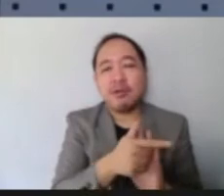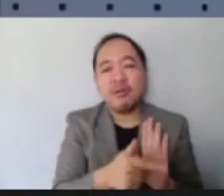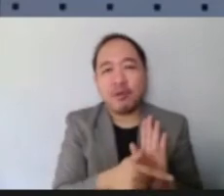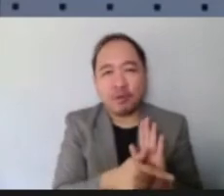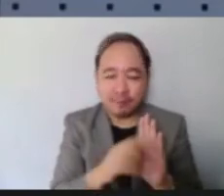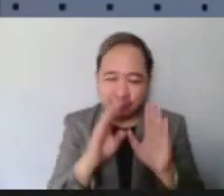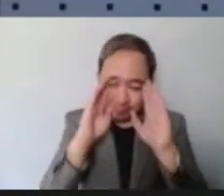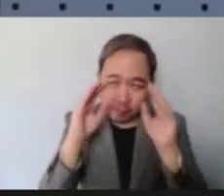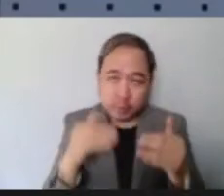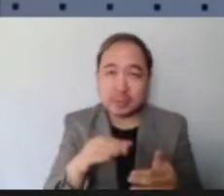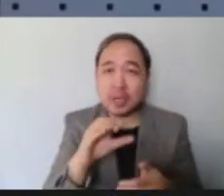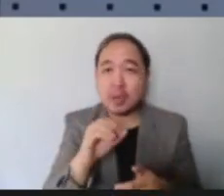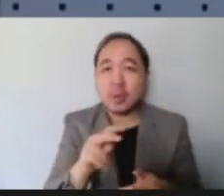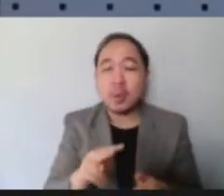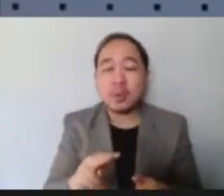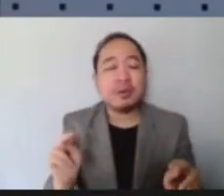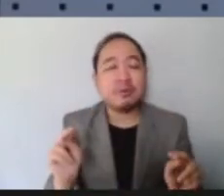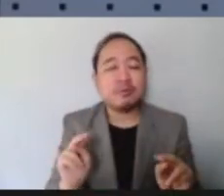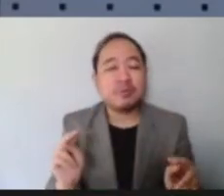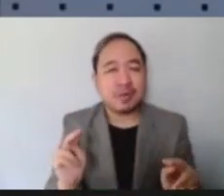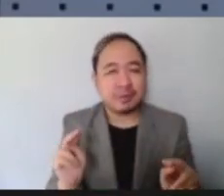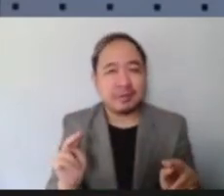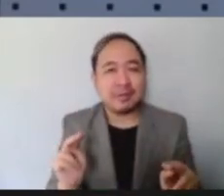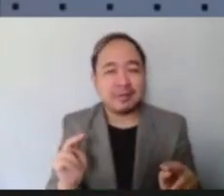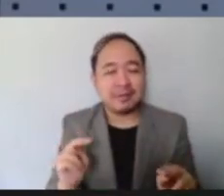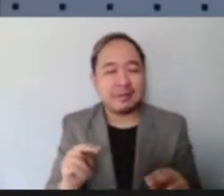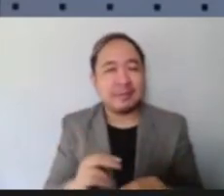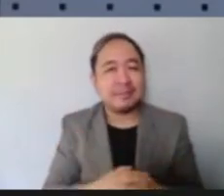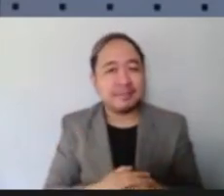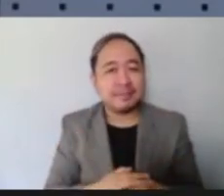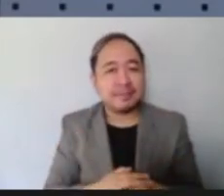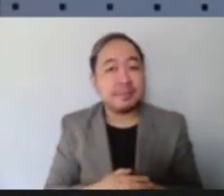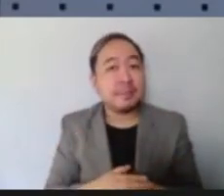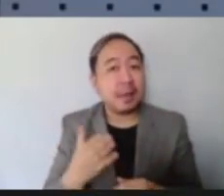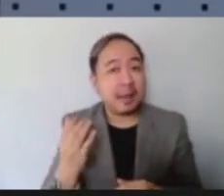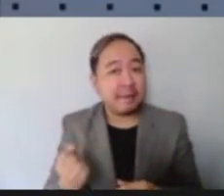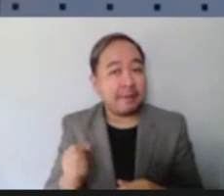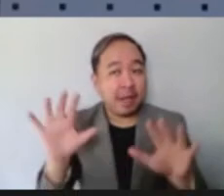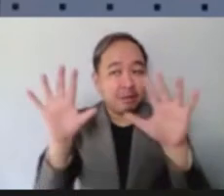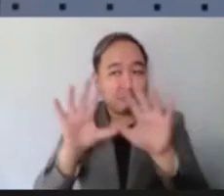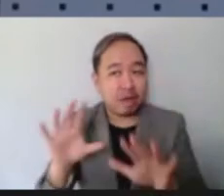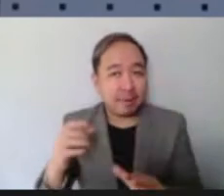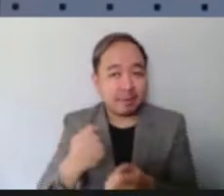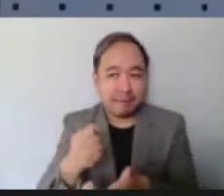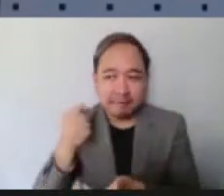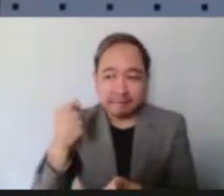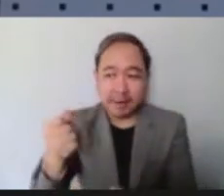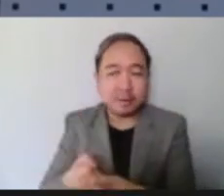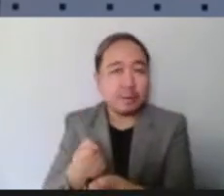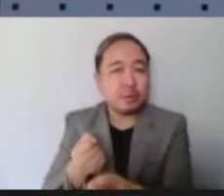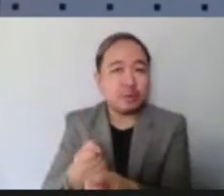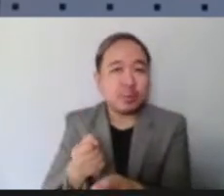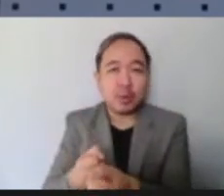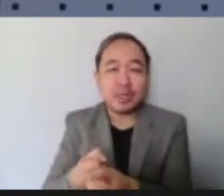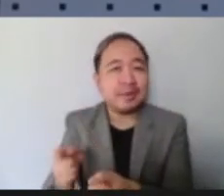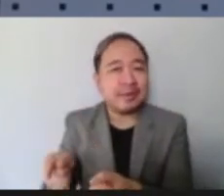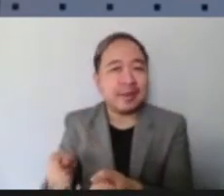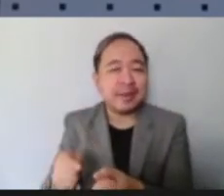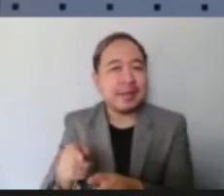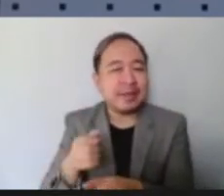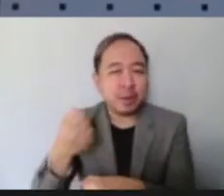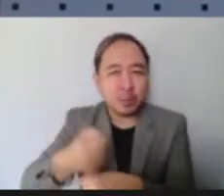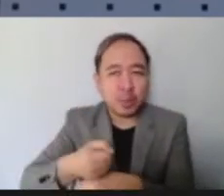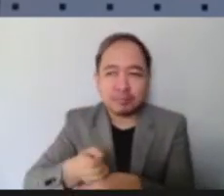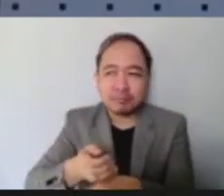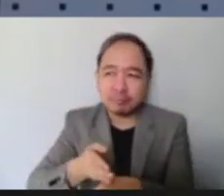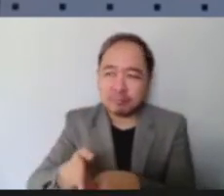we have set up the climate response fund to Foster low carbon industry ecosystems through mobilizing